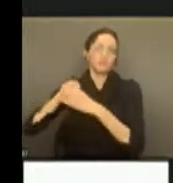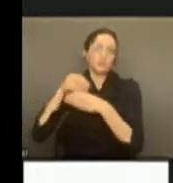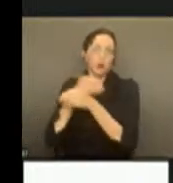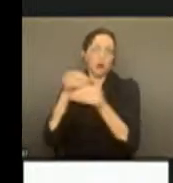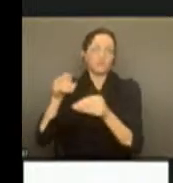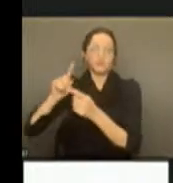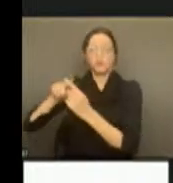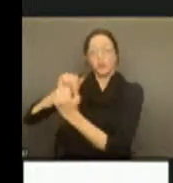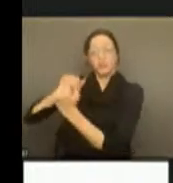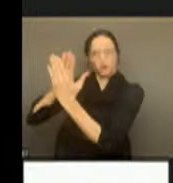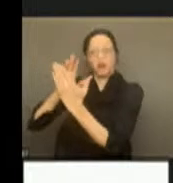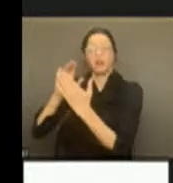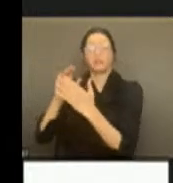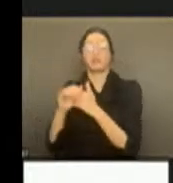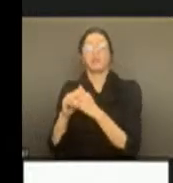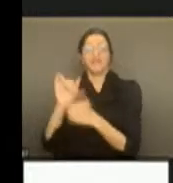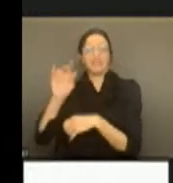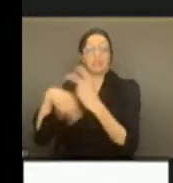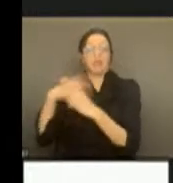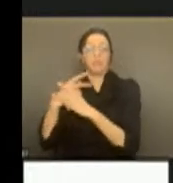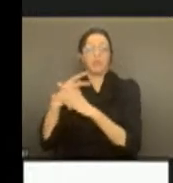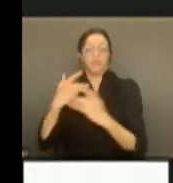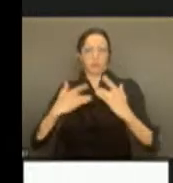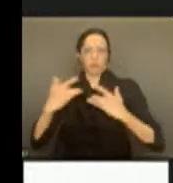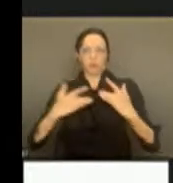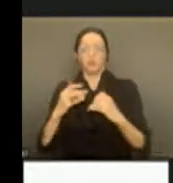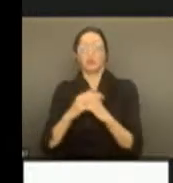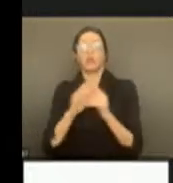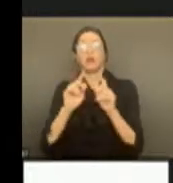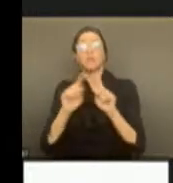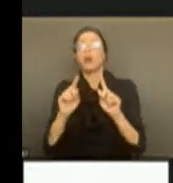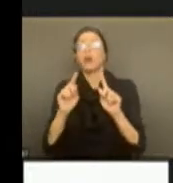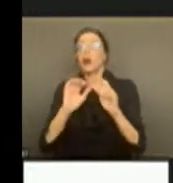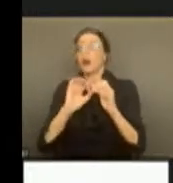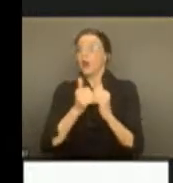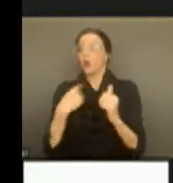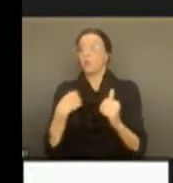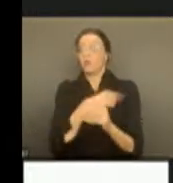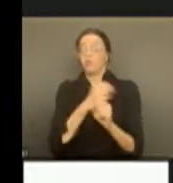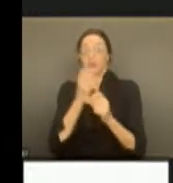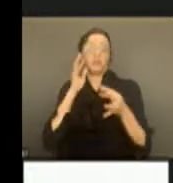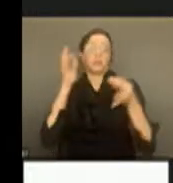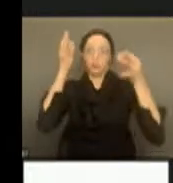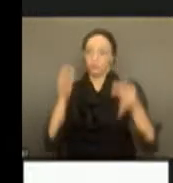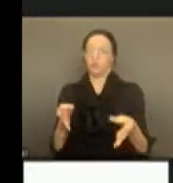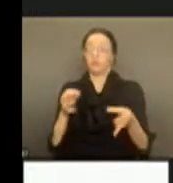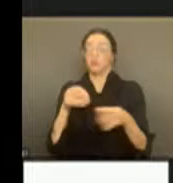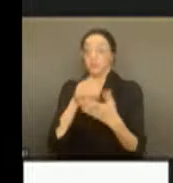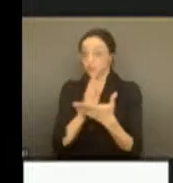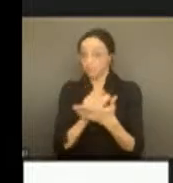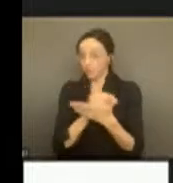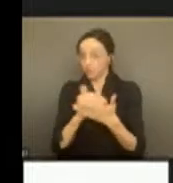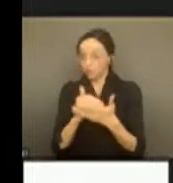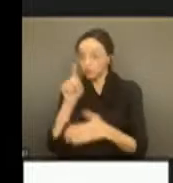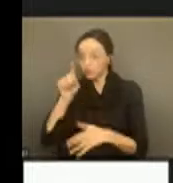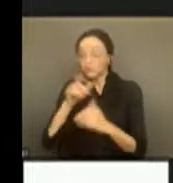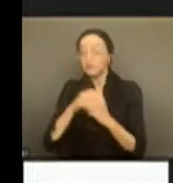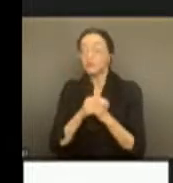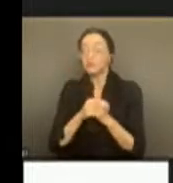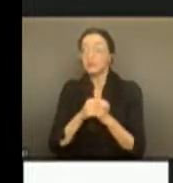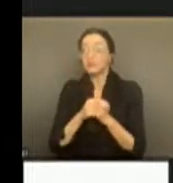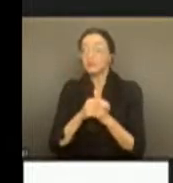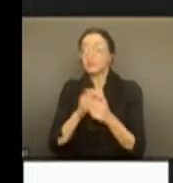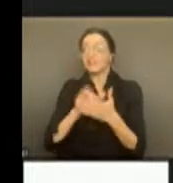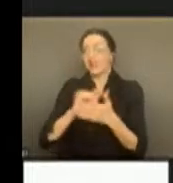get determined in the budget, as the presentation went over,